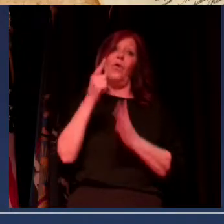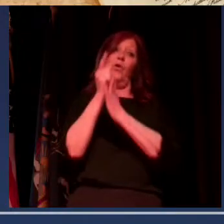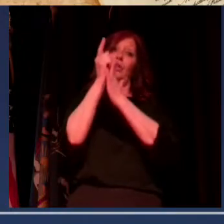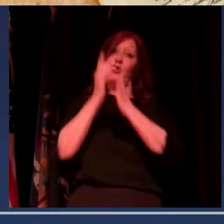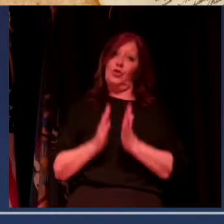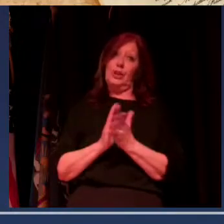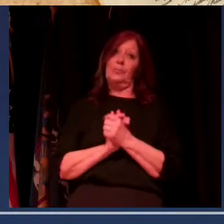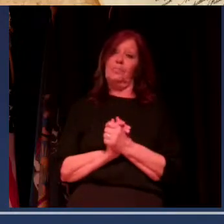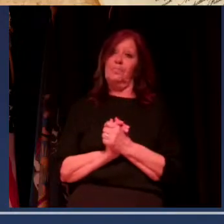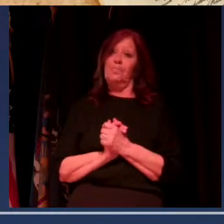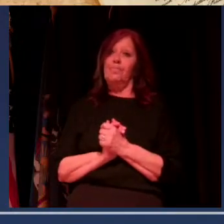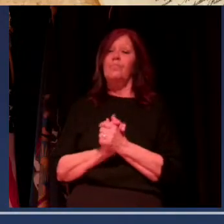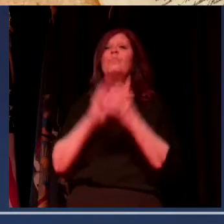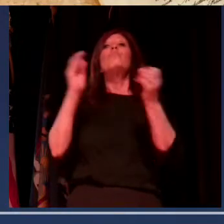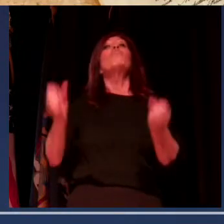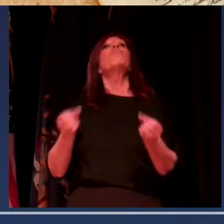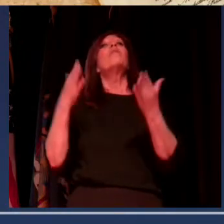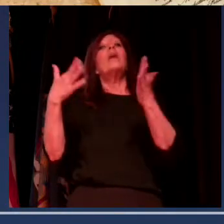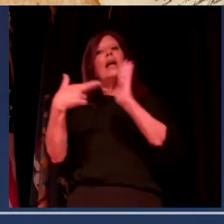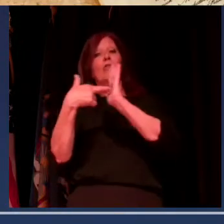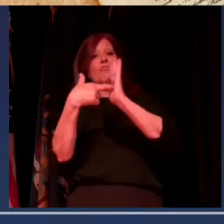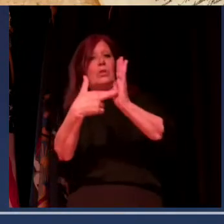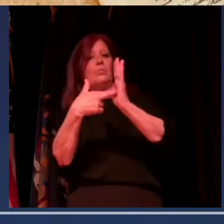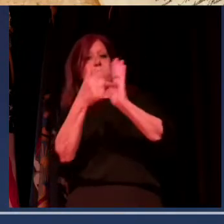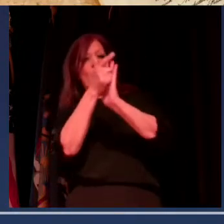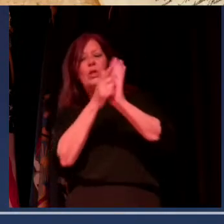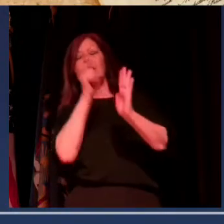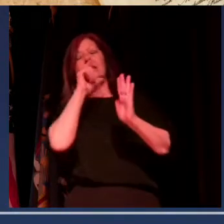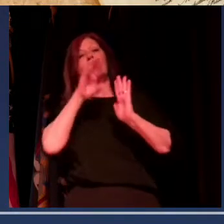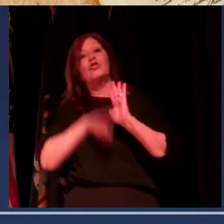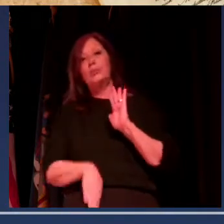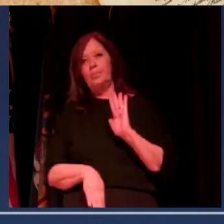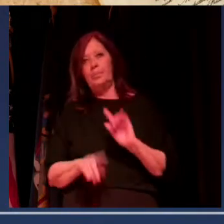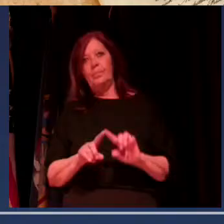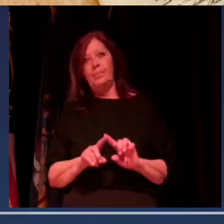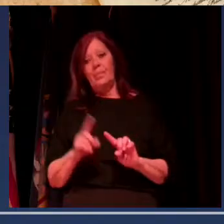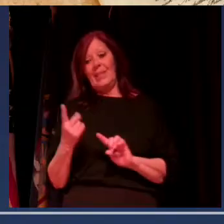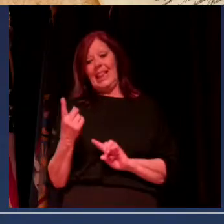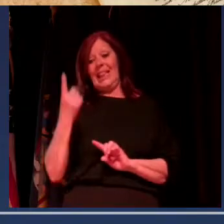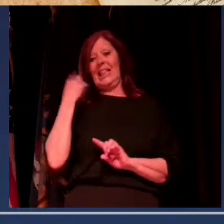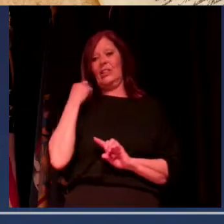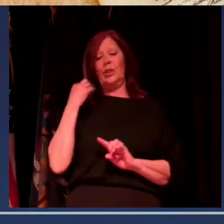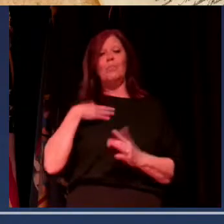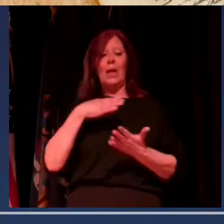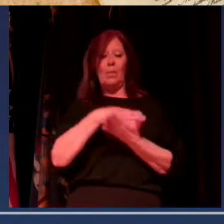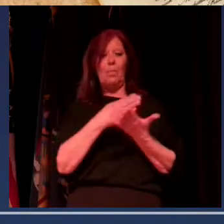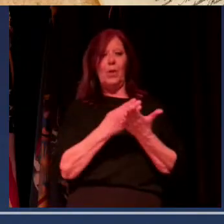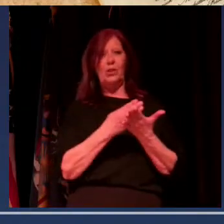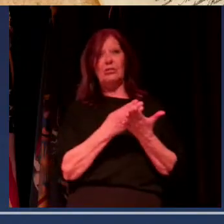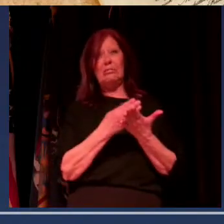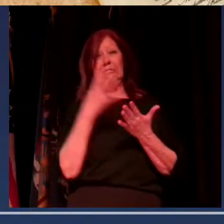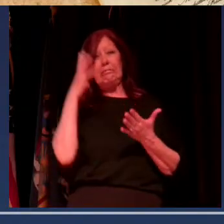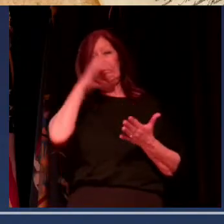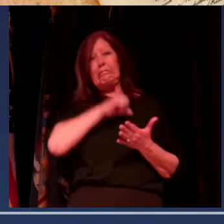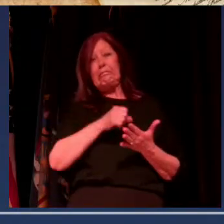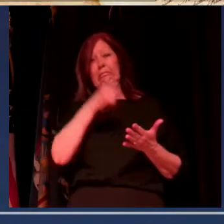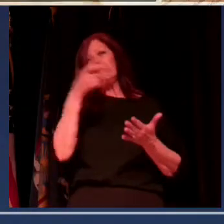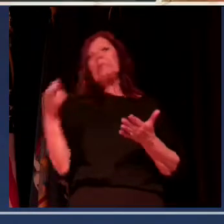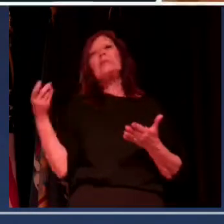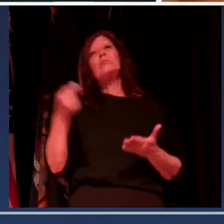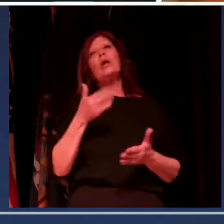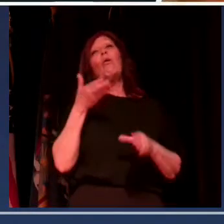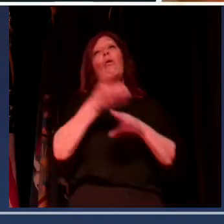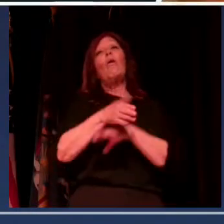attorney. Providing that representation is not cheap. Last year, my budget office estimated county taxpayers spent